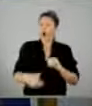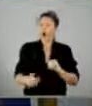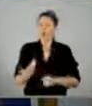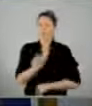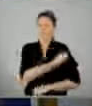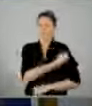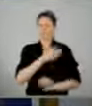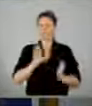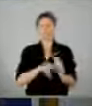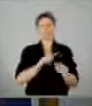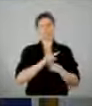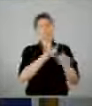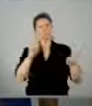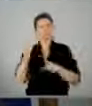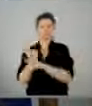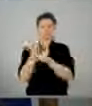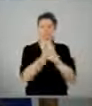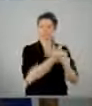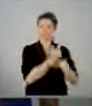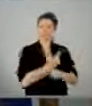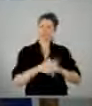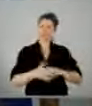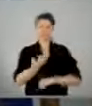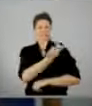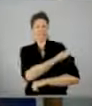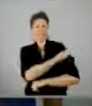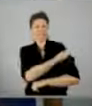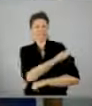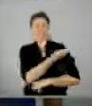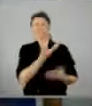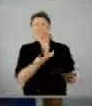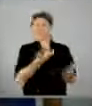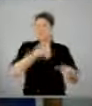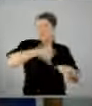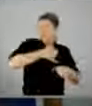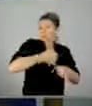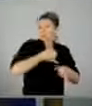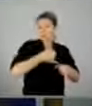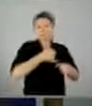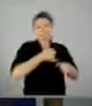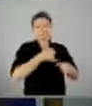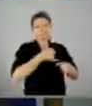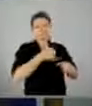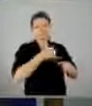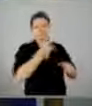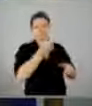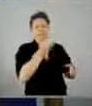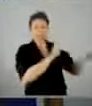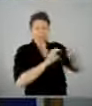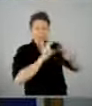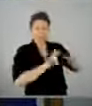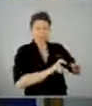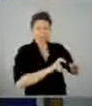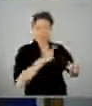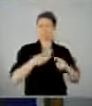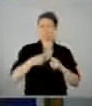some discussion, both in the medical fraternity and in the media. The first relates